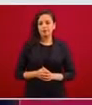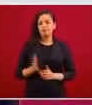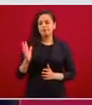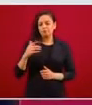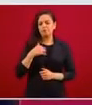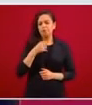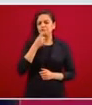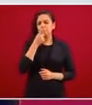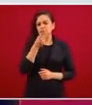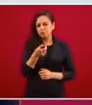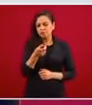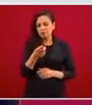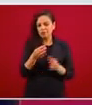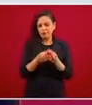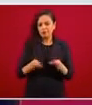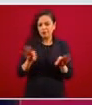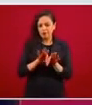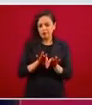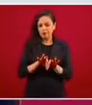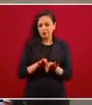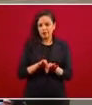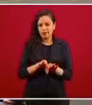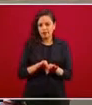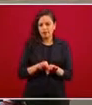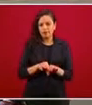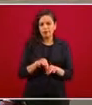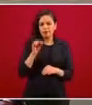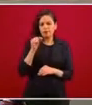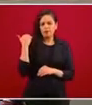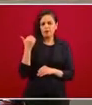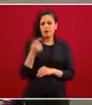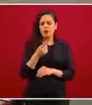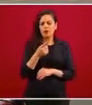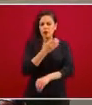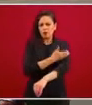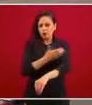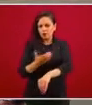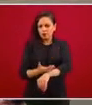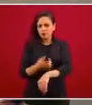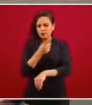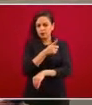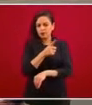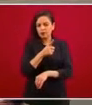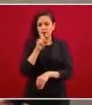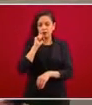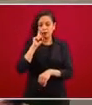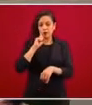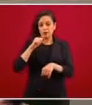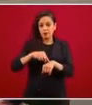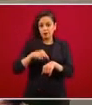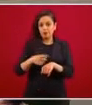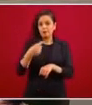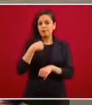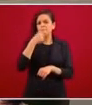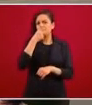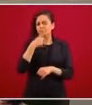breather to help them breathe. Here is an anecdote that is somewhat related to this that